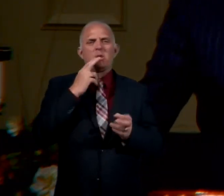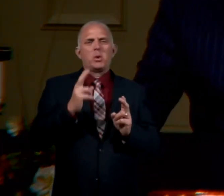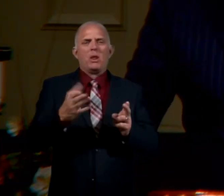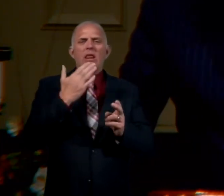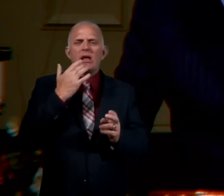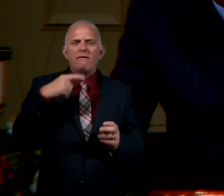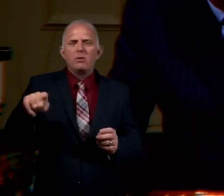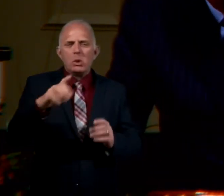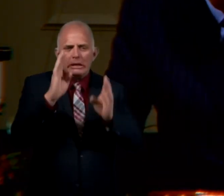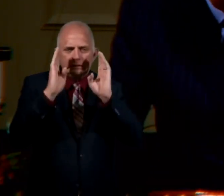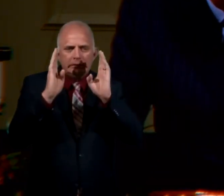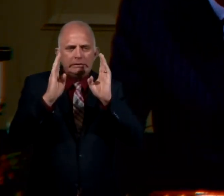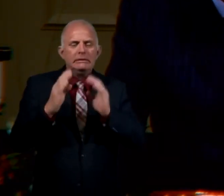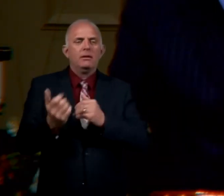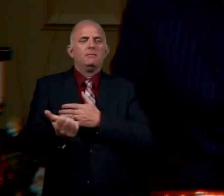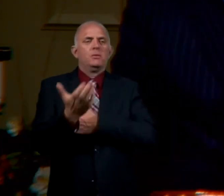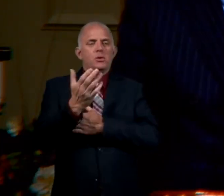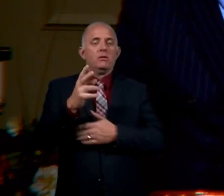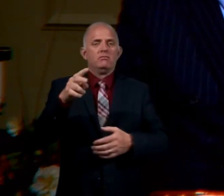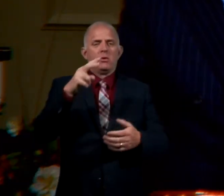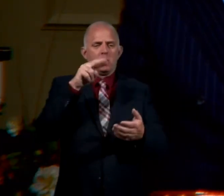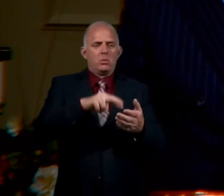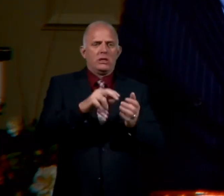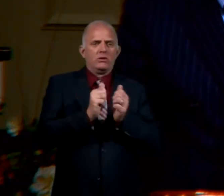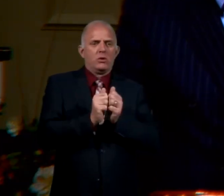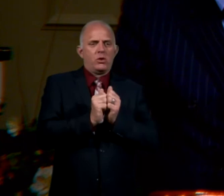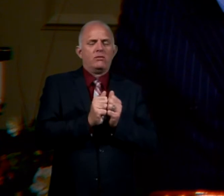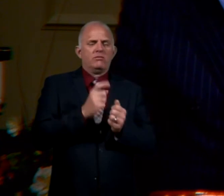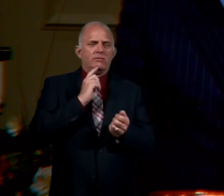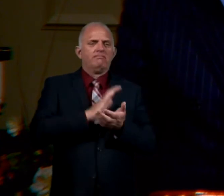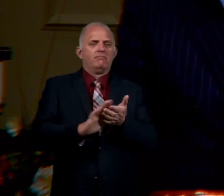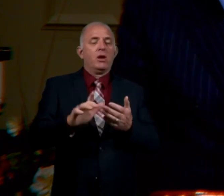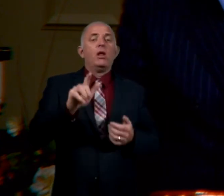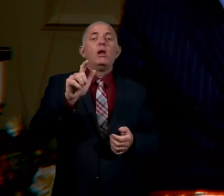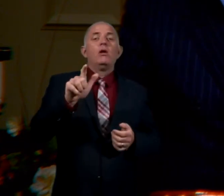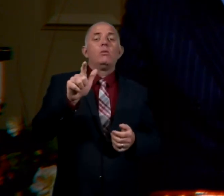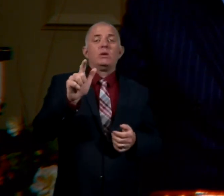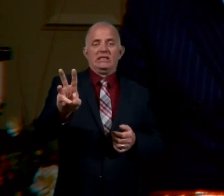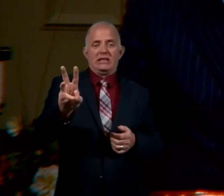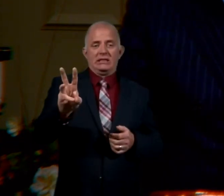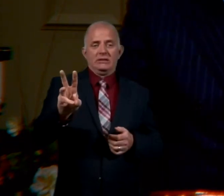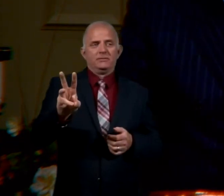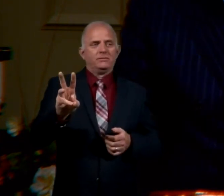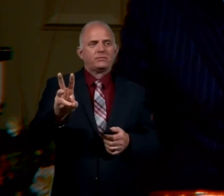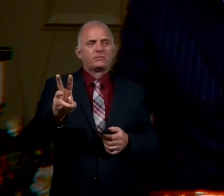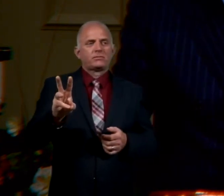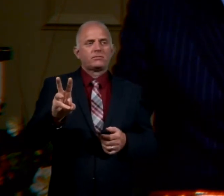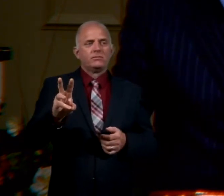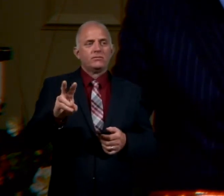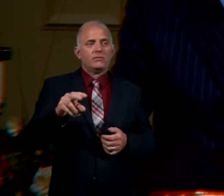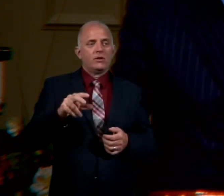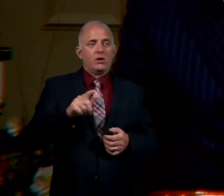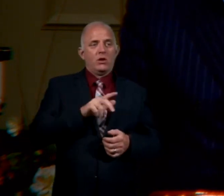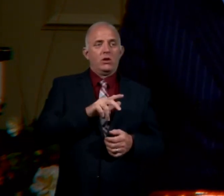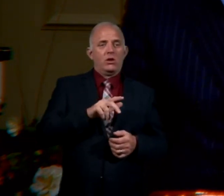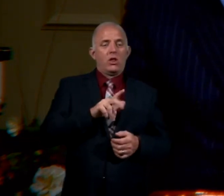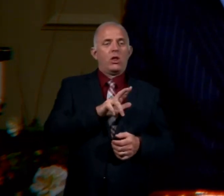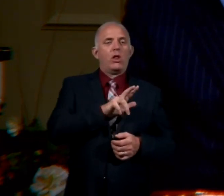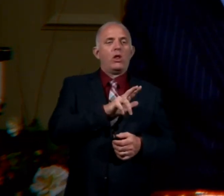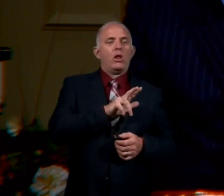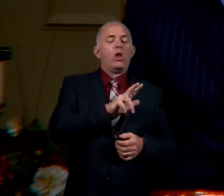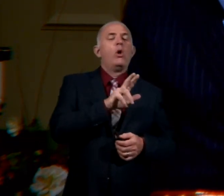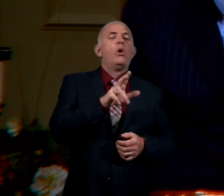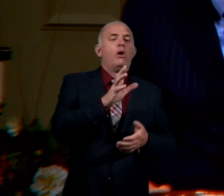morning. Read it out loud with me, if you would, please. Verse 26. Everyone reading Proverbs 20, 31, verse number 26. Here we